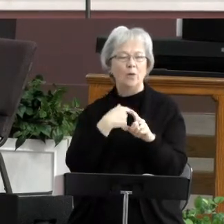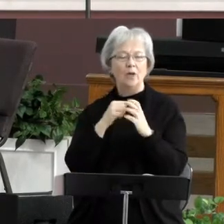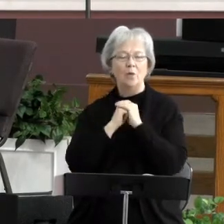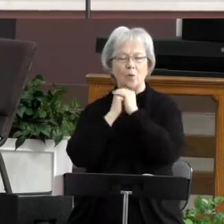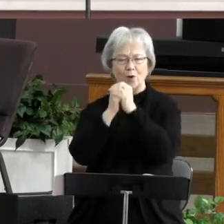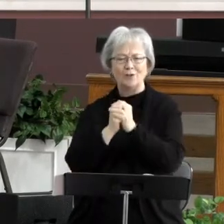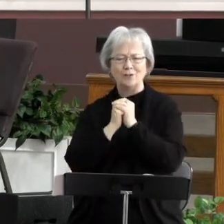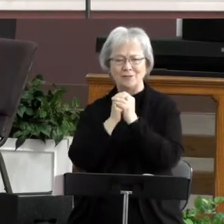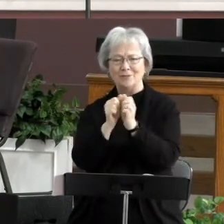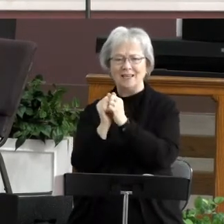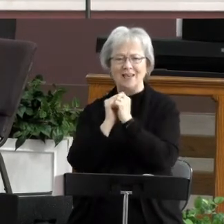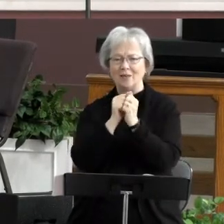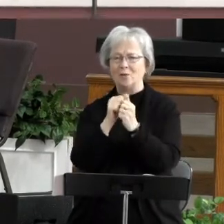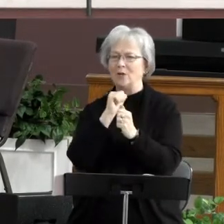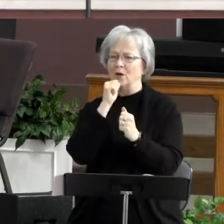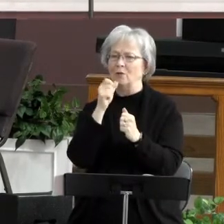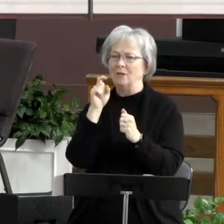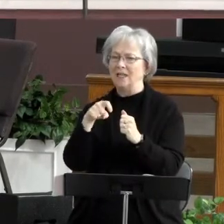need to worry